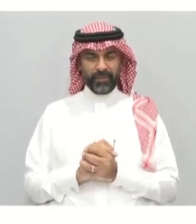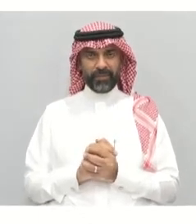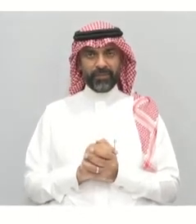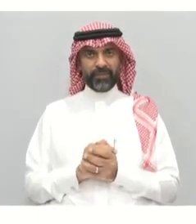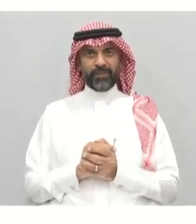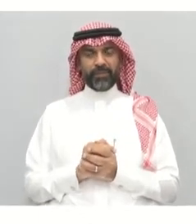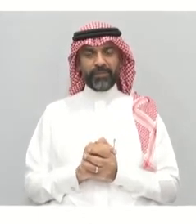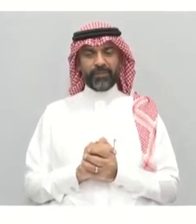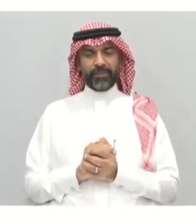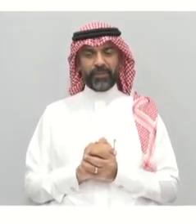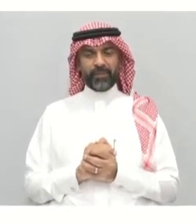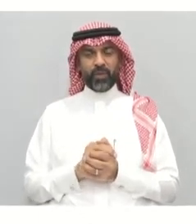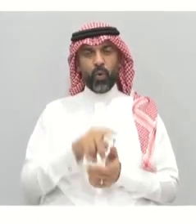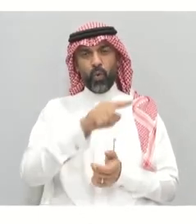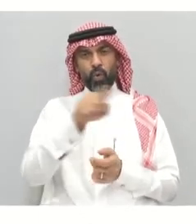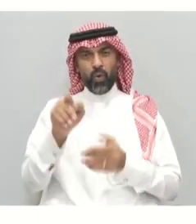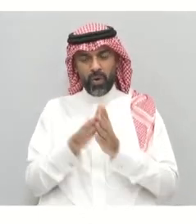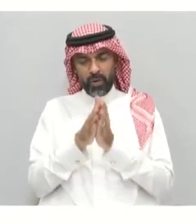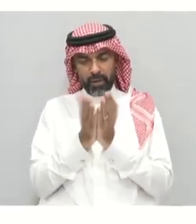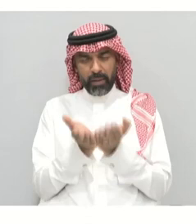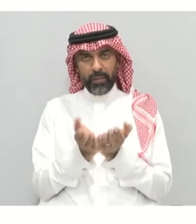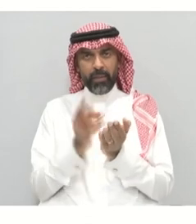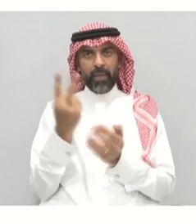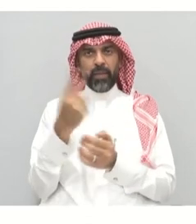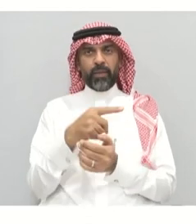listening. Okay, all of you, please open your box.